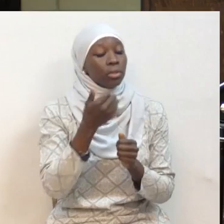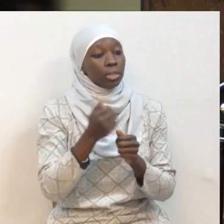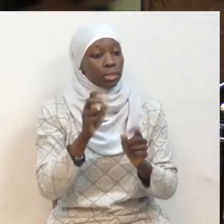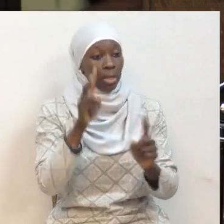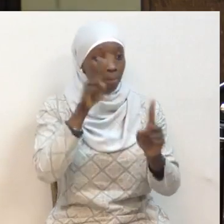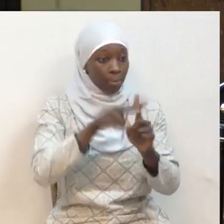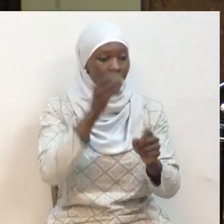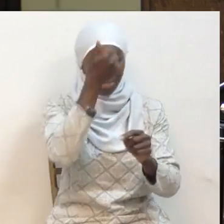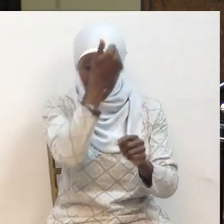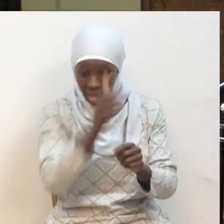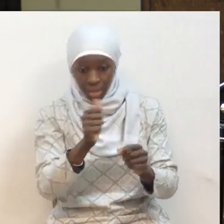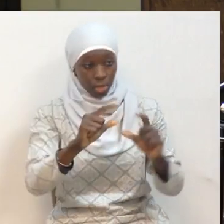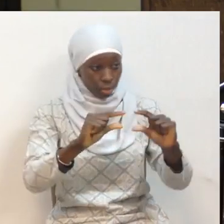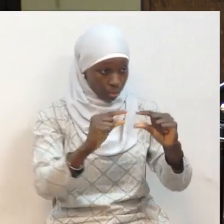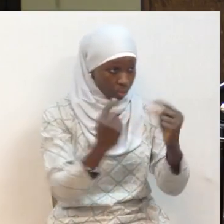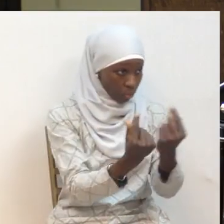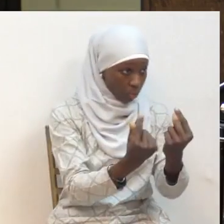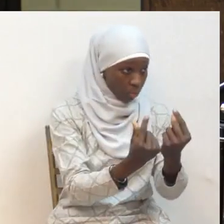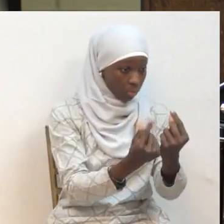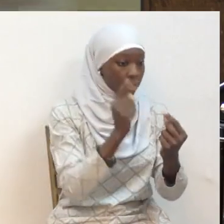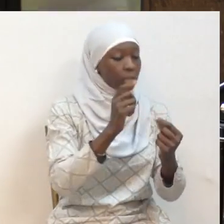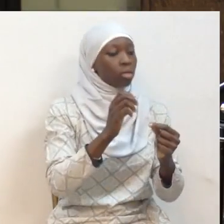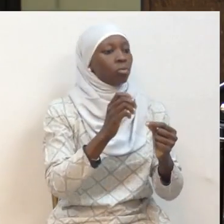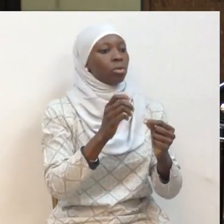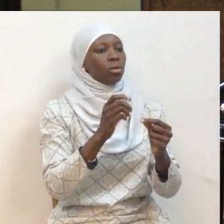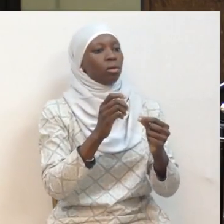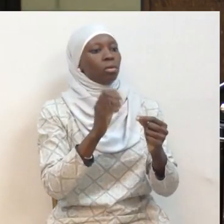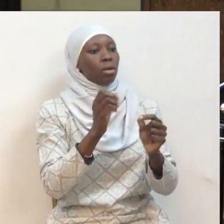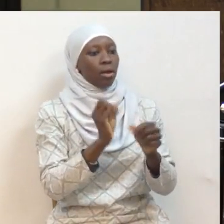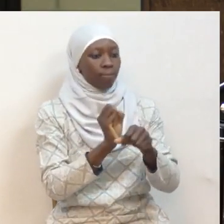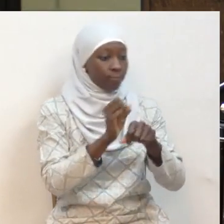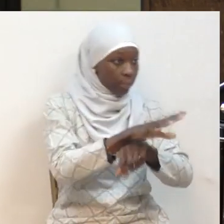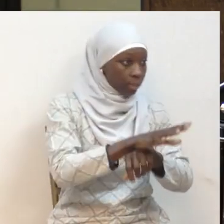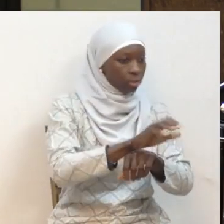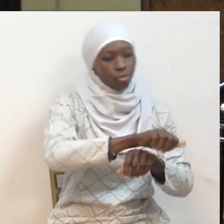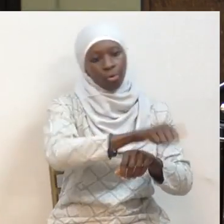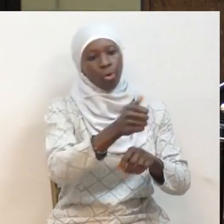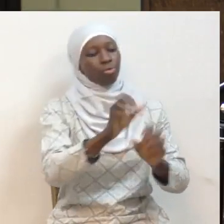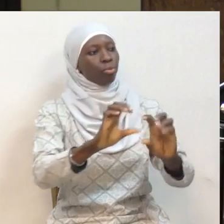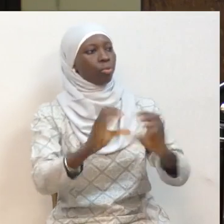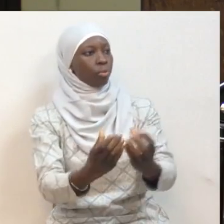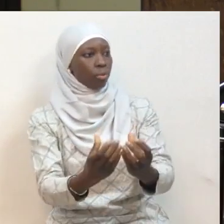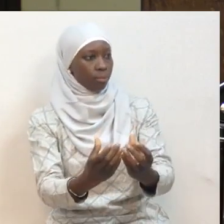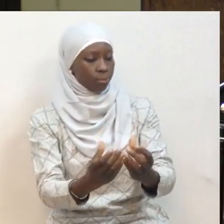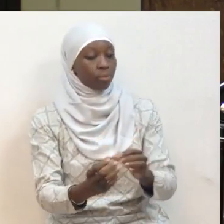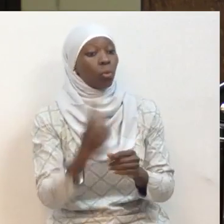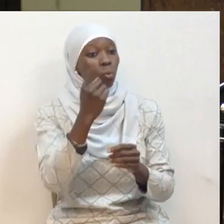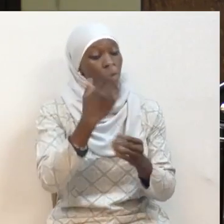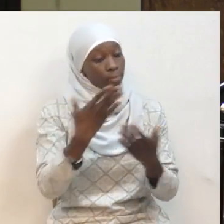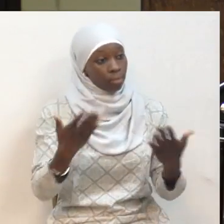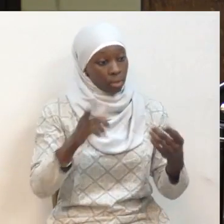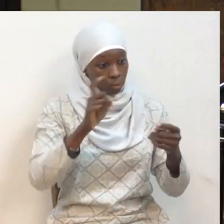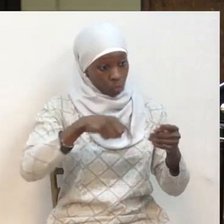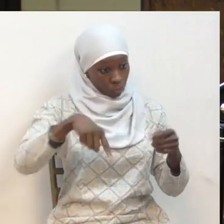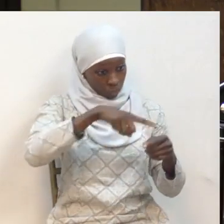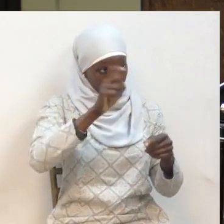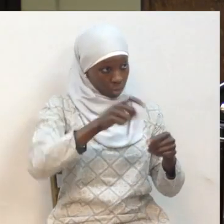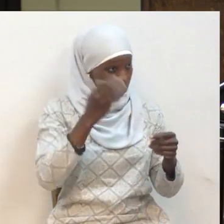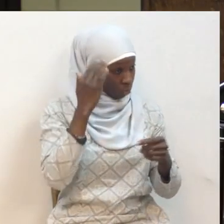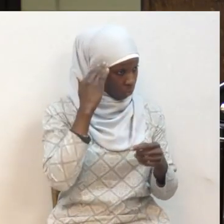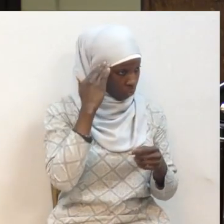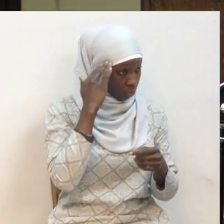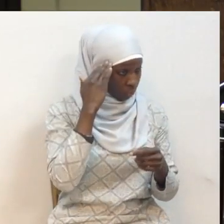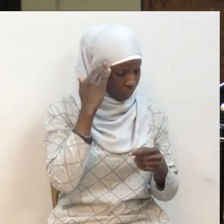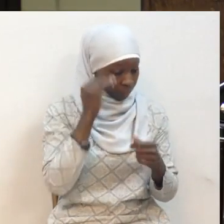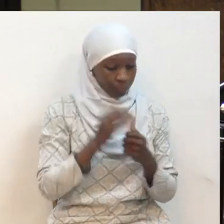activity that would affect the rest of the group. One of the things we need to notice is the